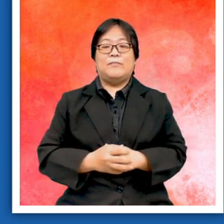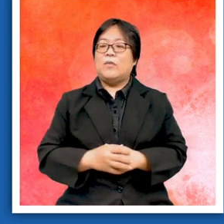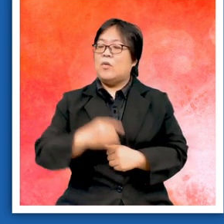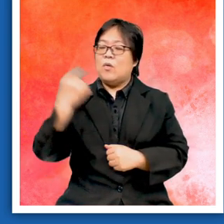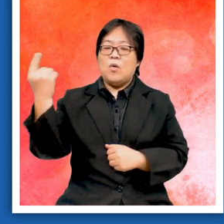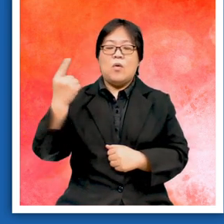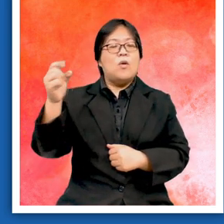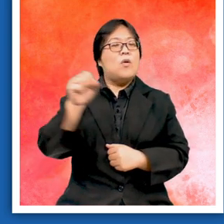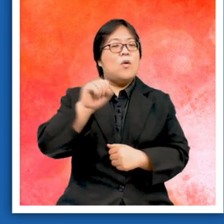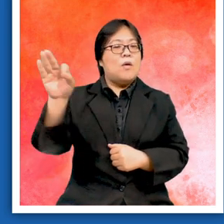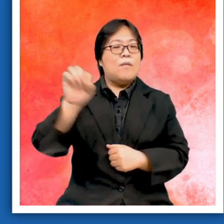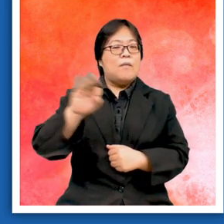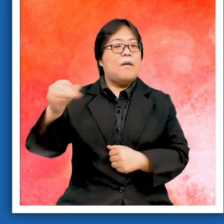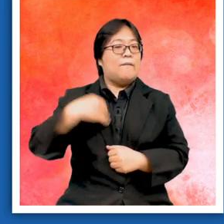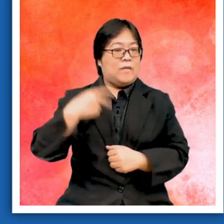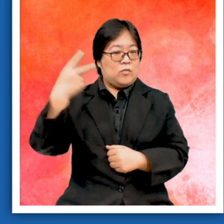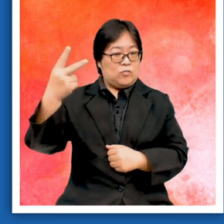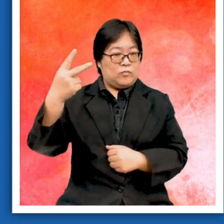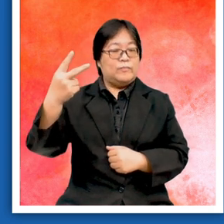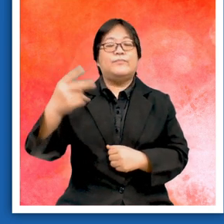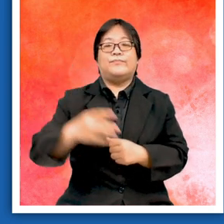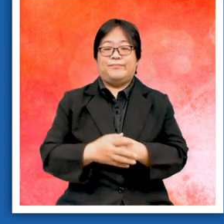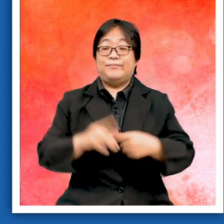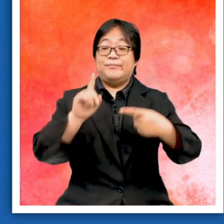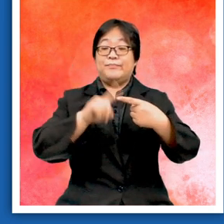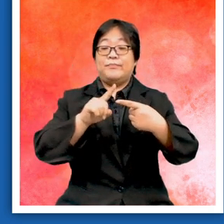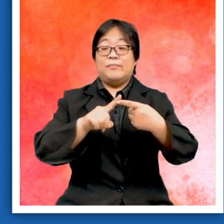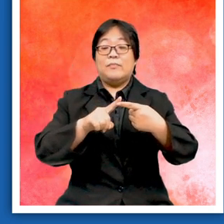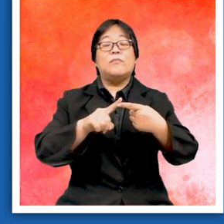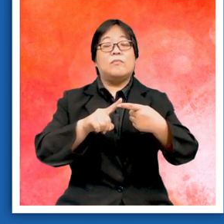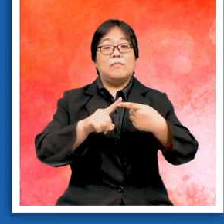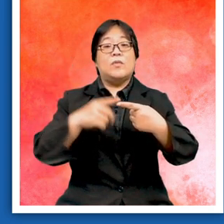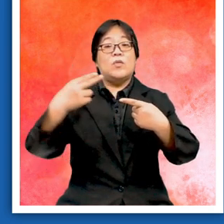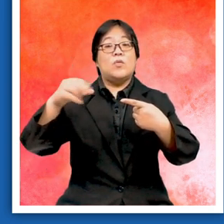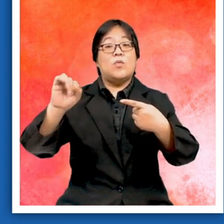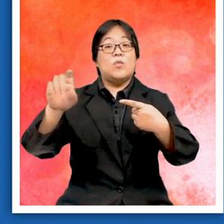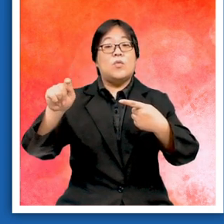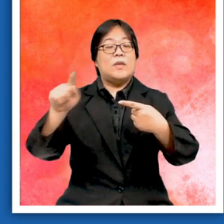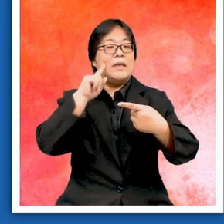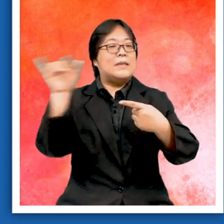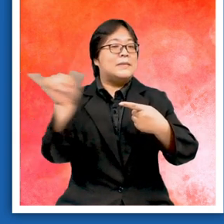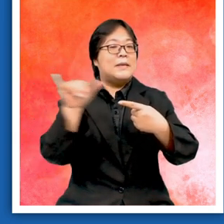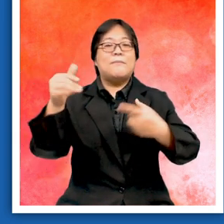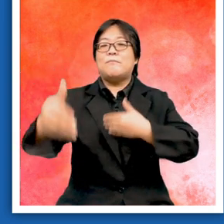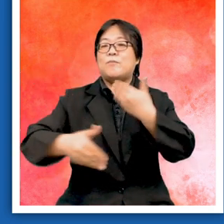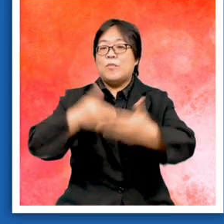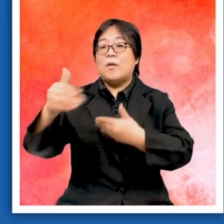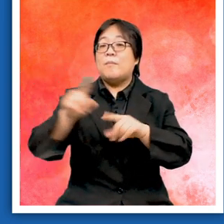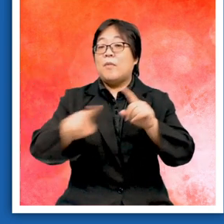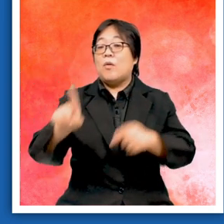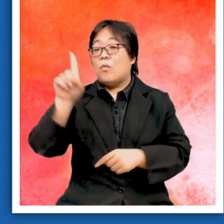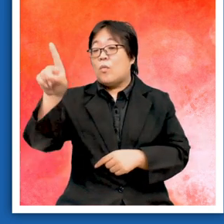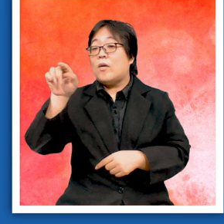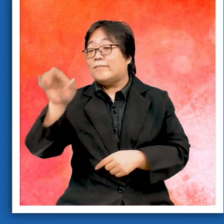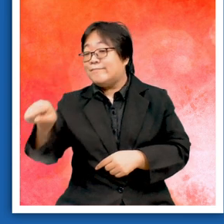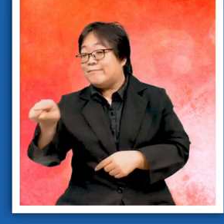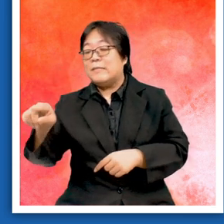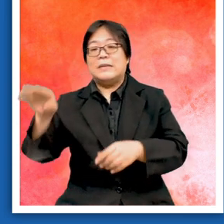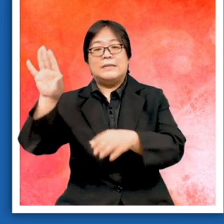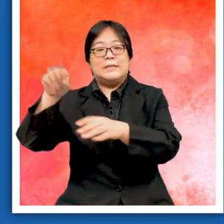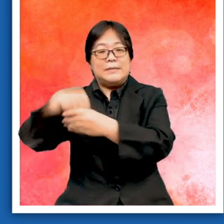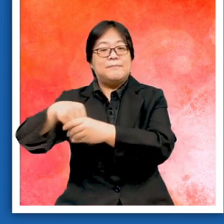Always turn off if there are two processes. For example, this one remote host, the same process, but one belongs to the system